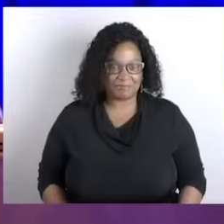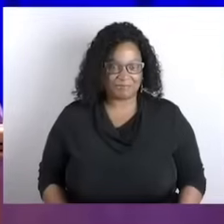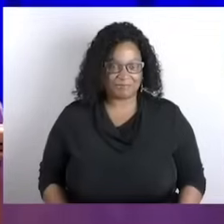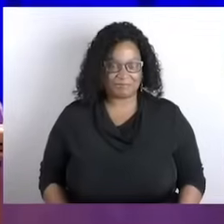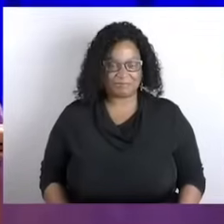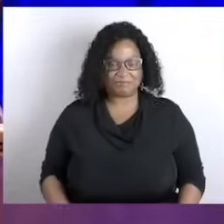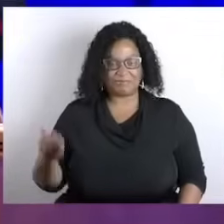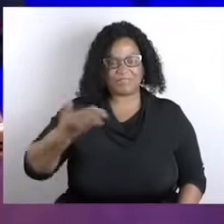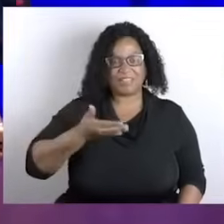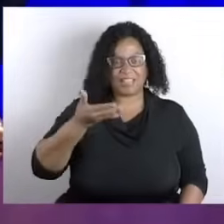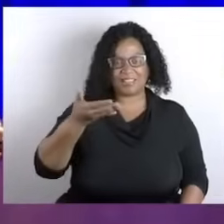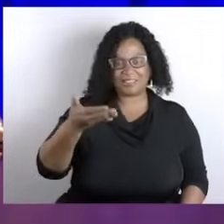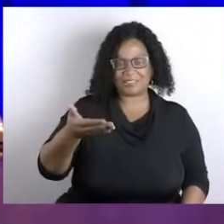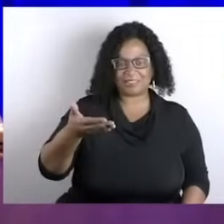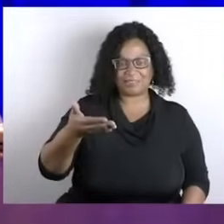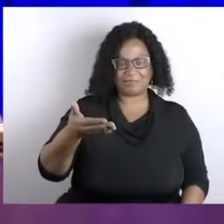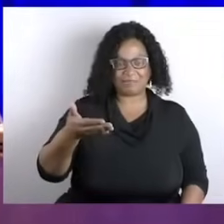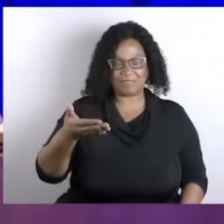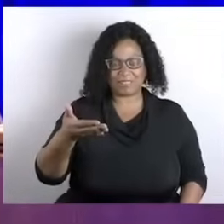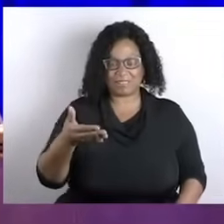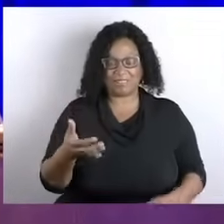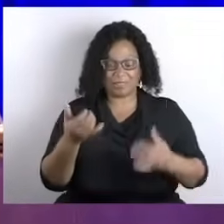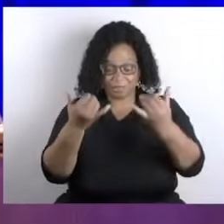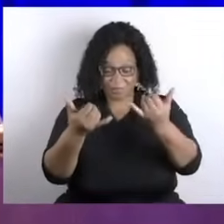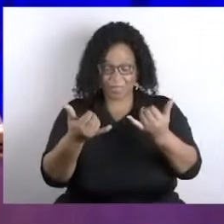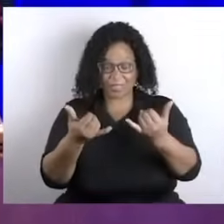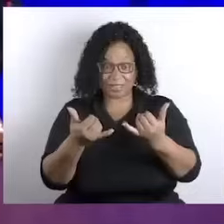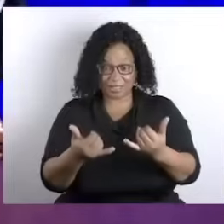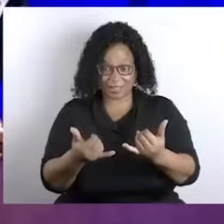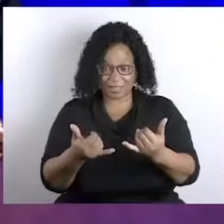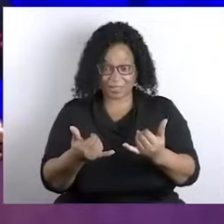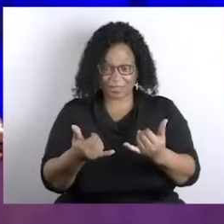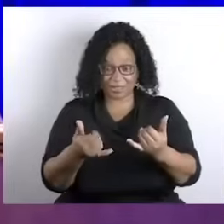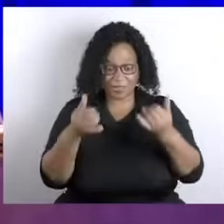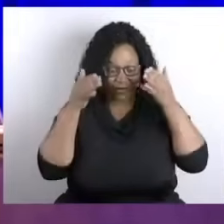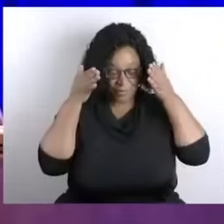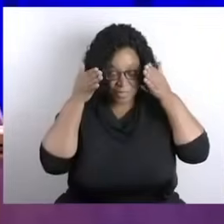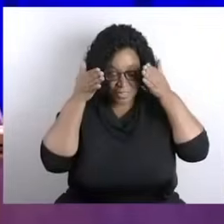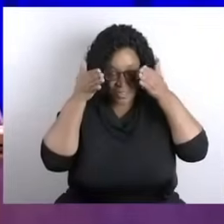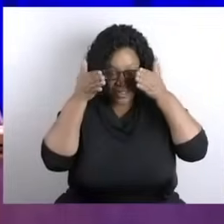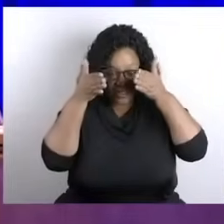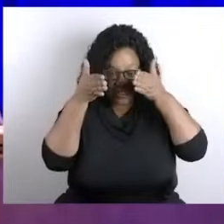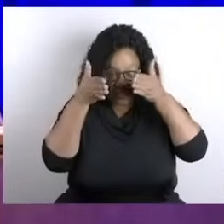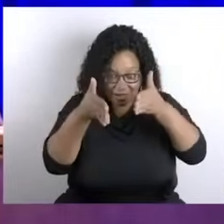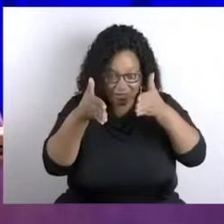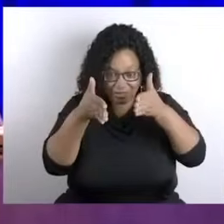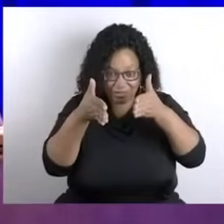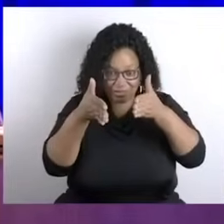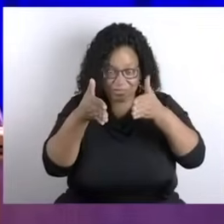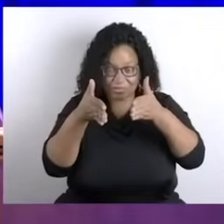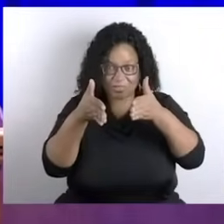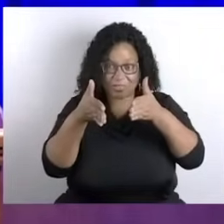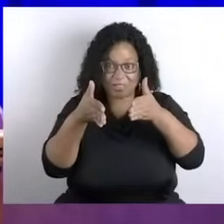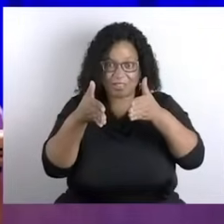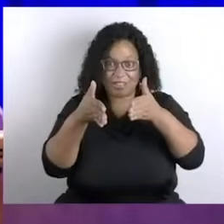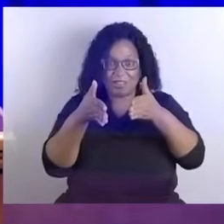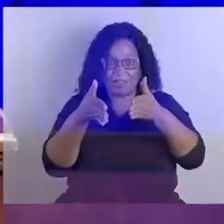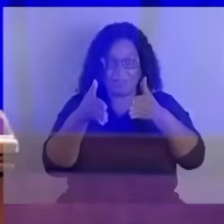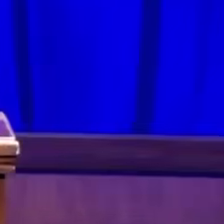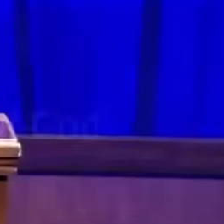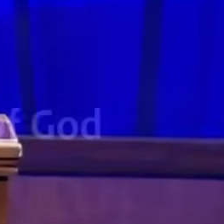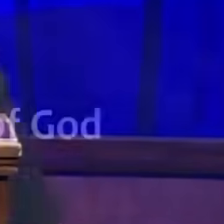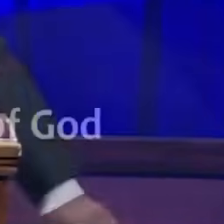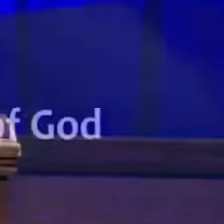I submit that every now and then, even right now, we need to concentrate on the providence of